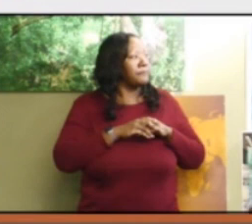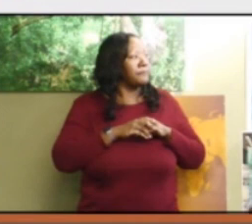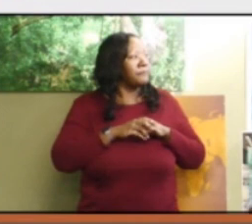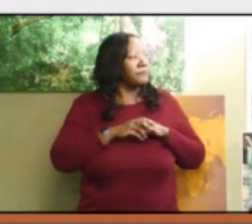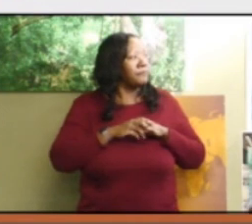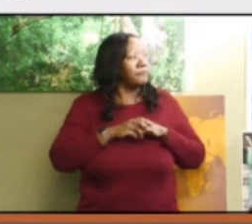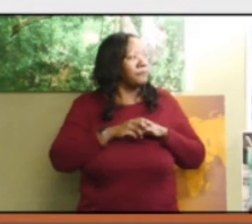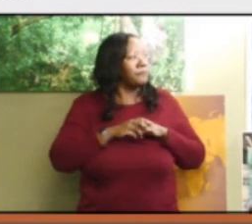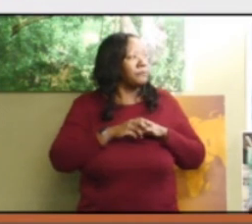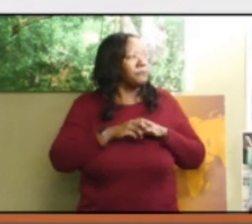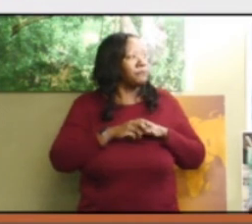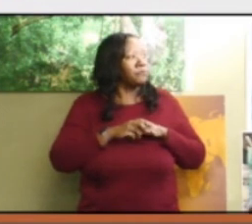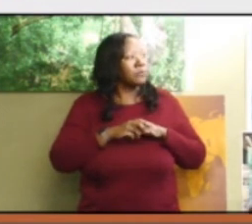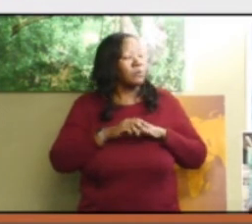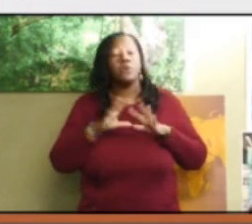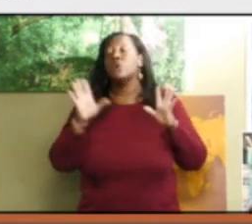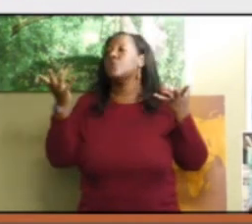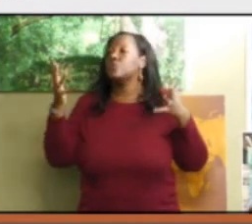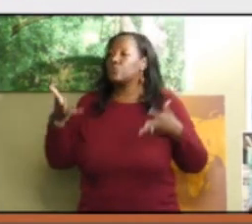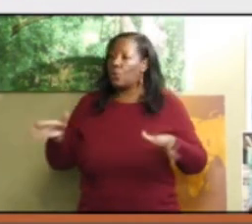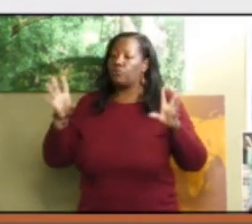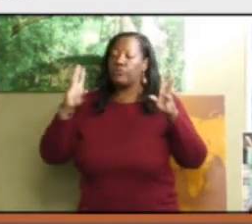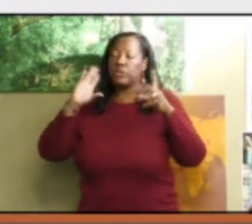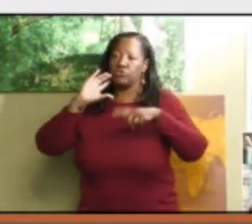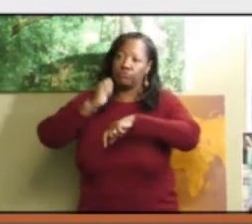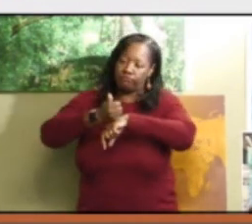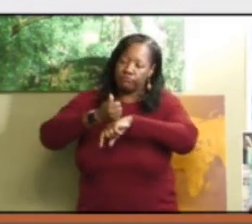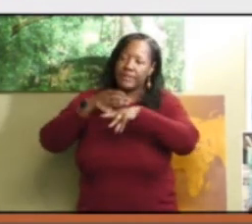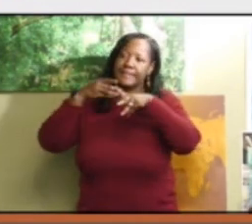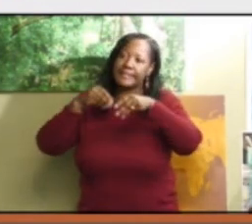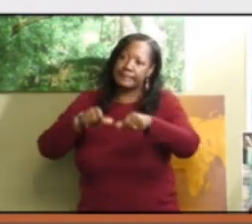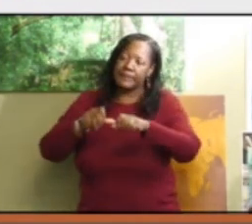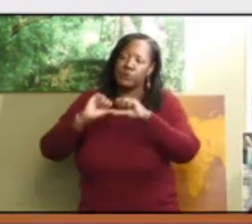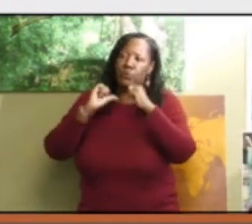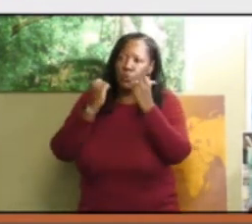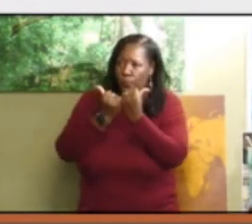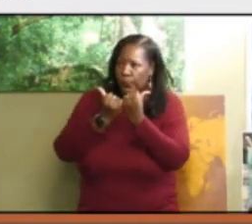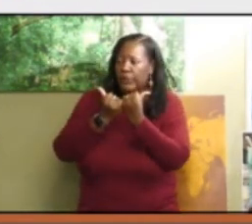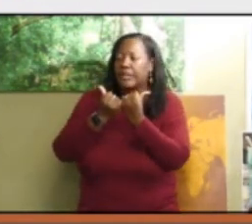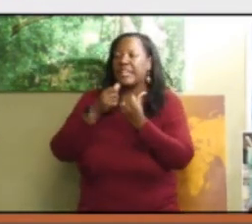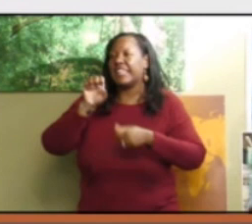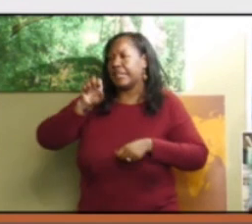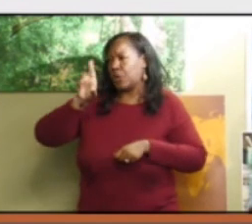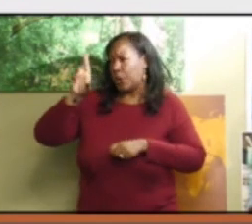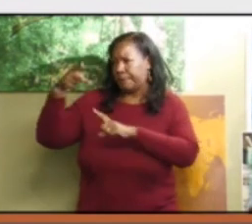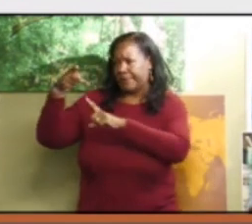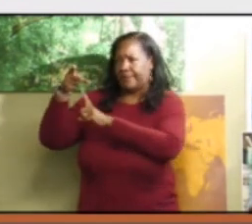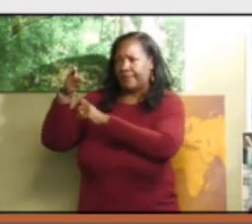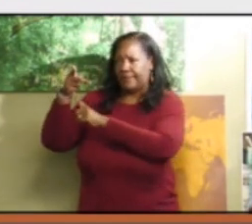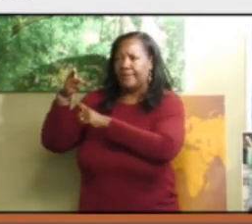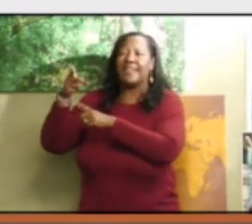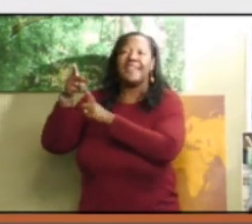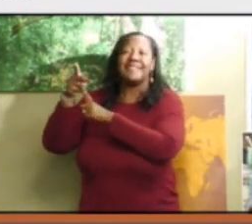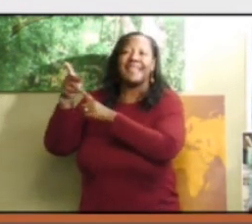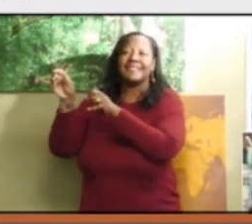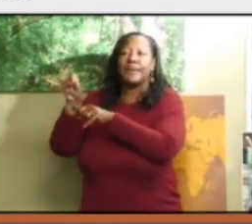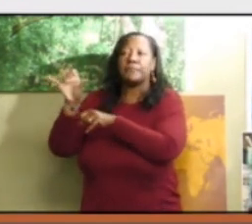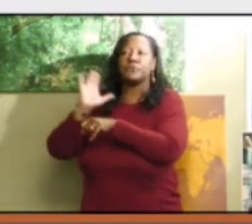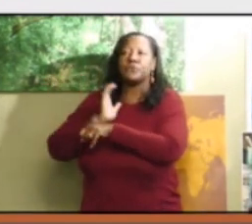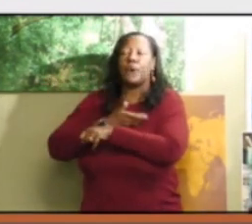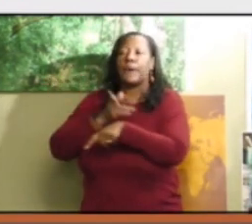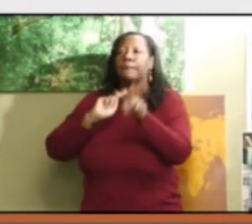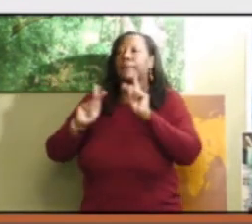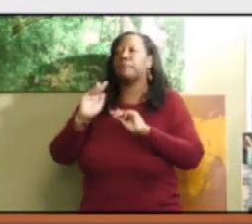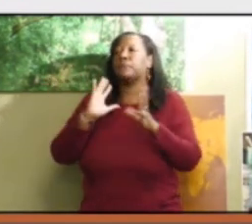So once the spending authority is set up in ERP, that is our PeopleSoft financial system